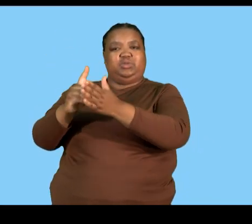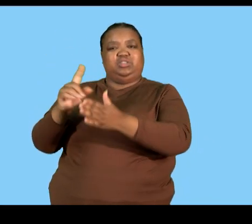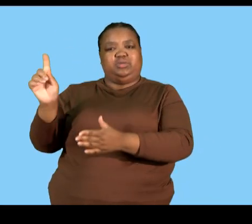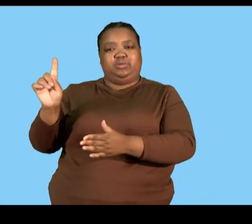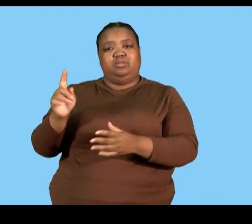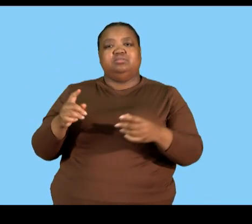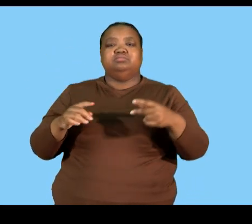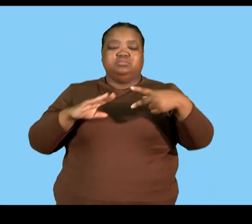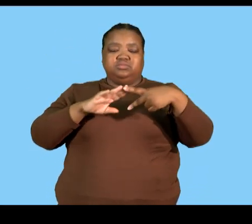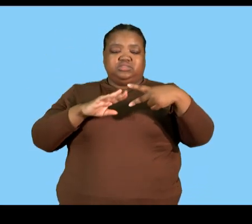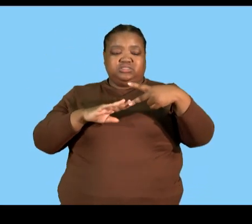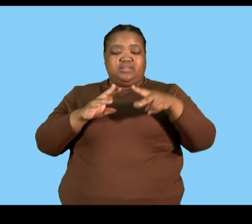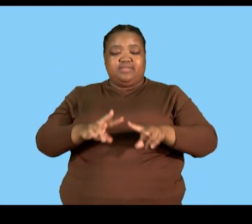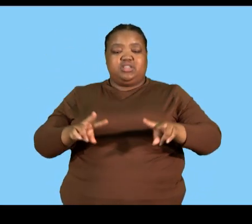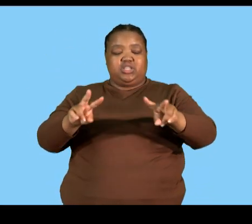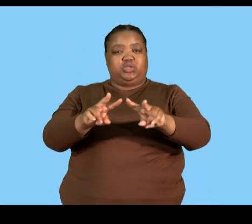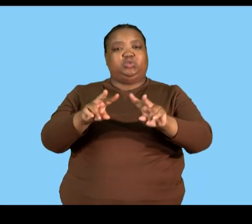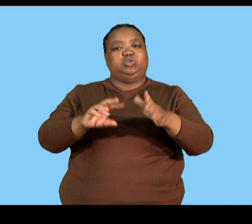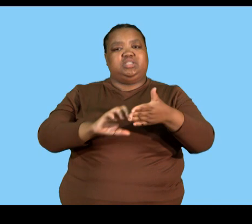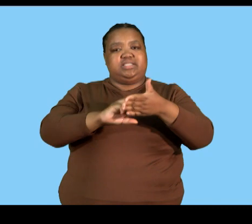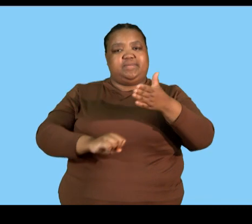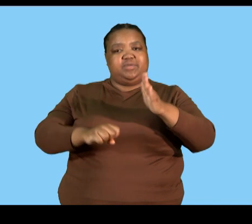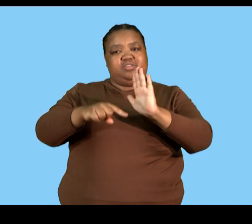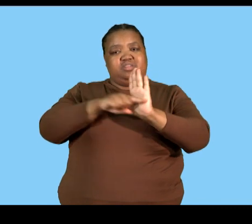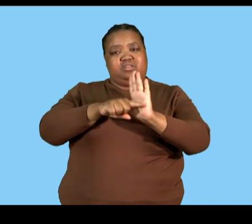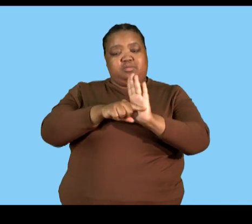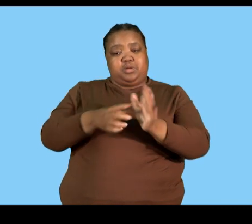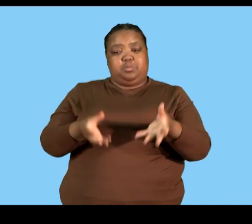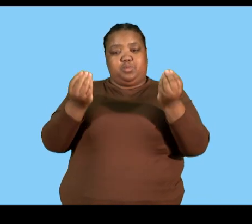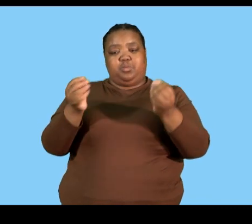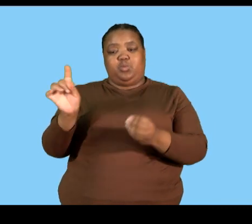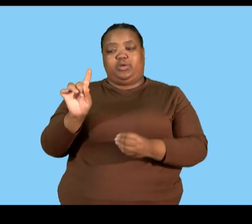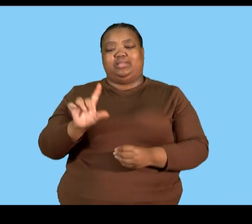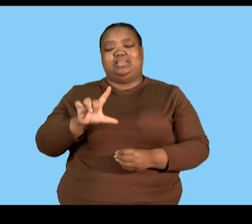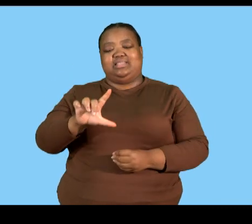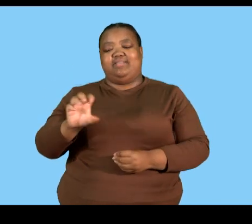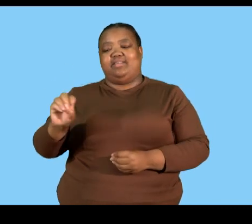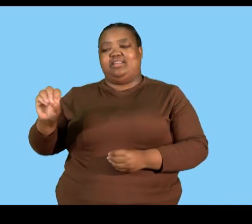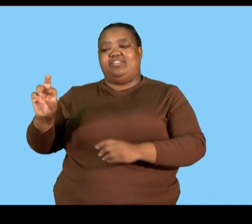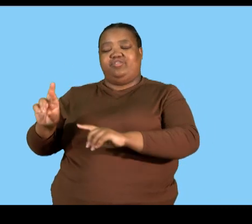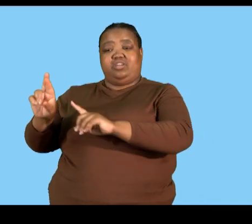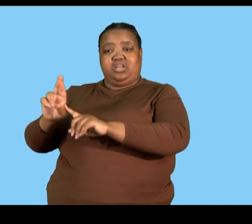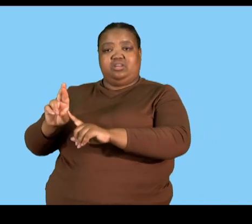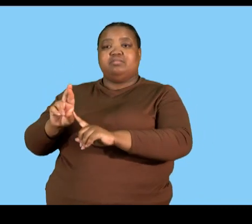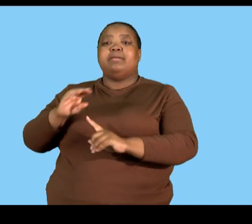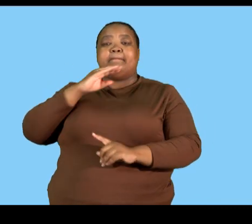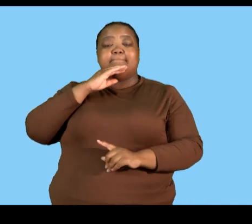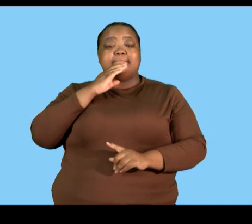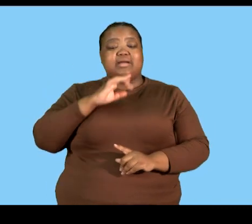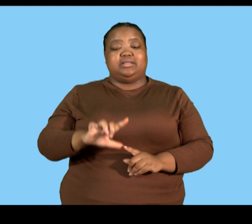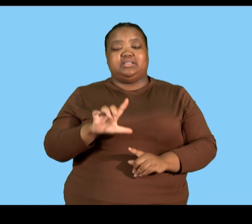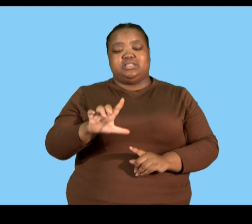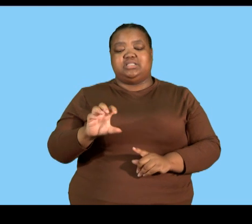account. So now if you subtract these two values, you are going to get 700. So it means 700